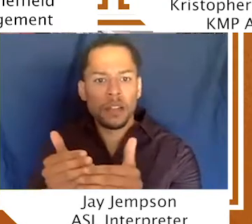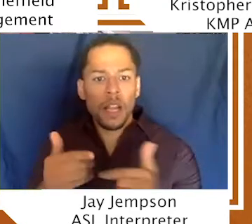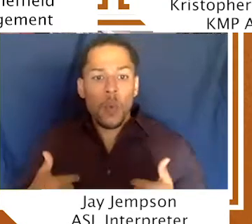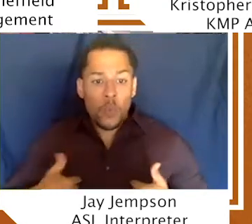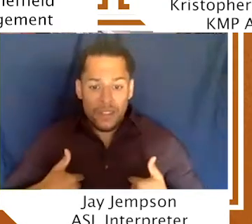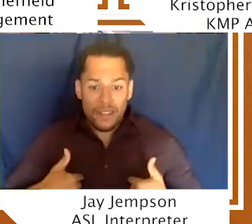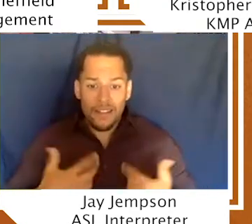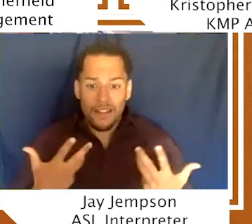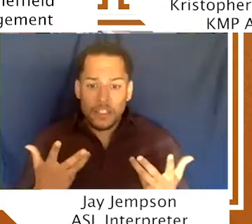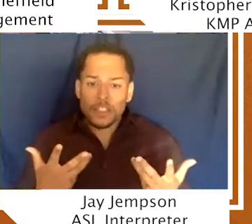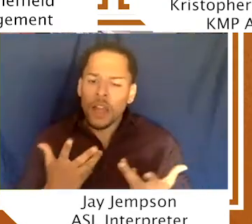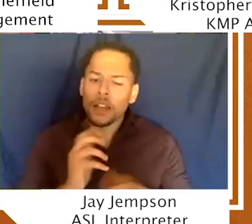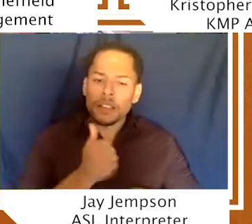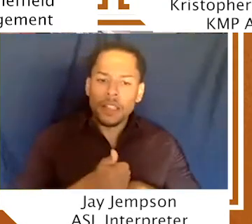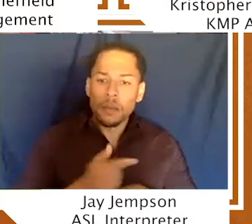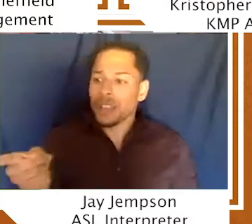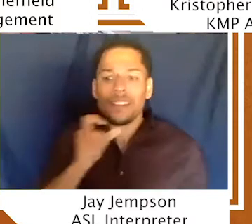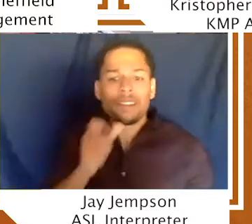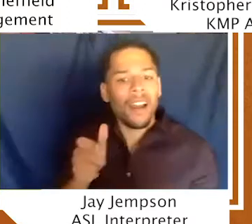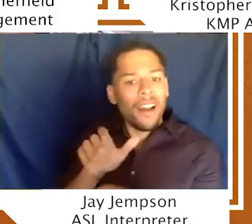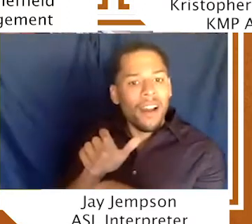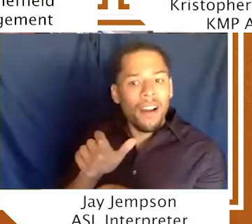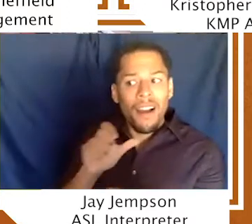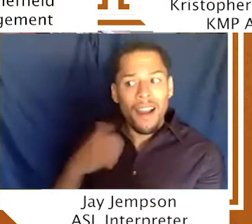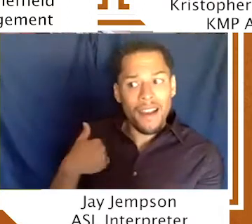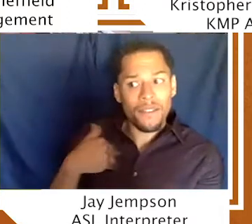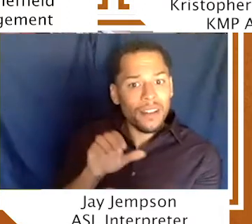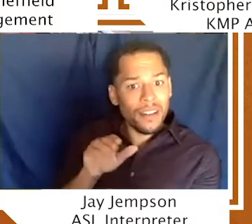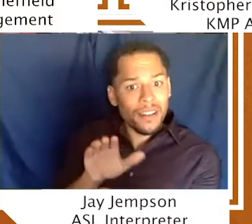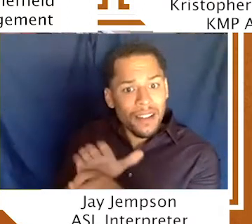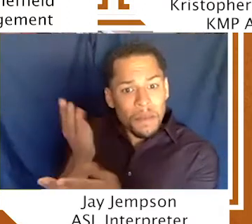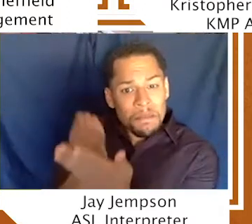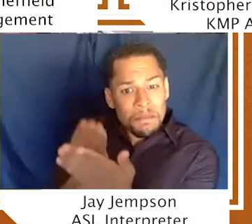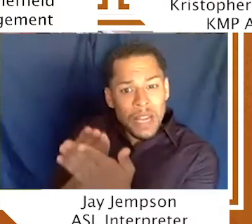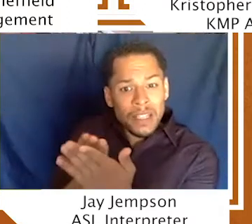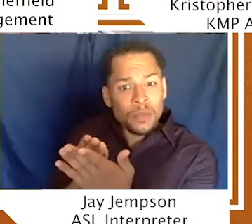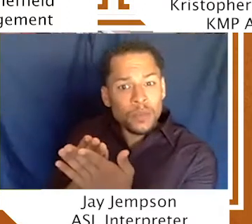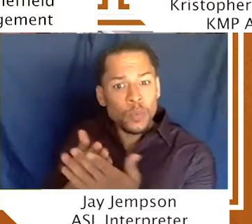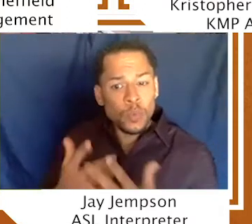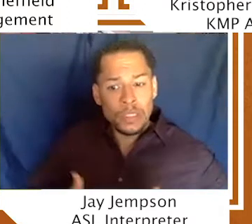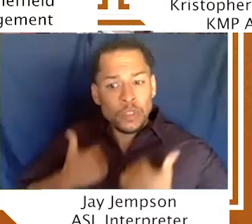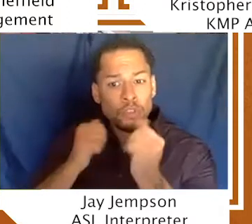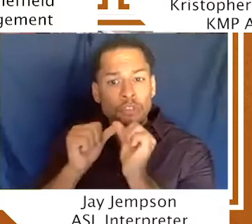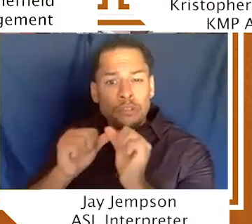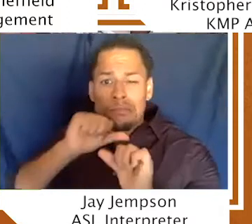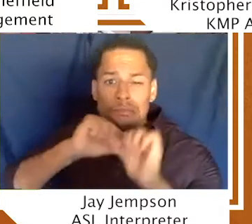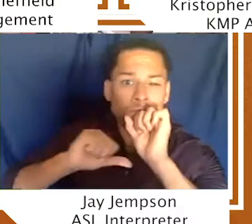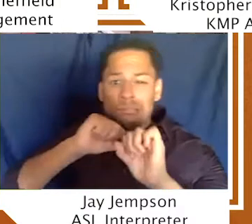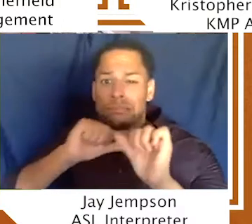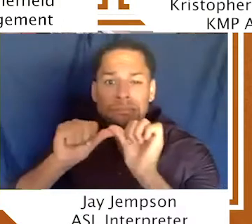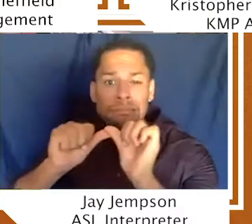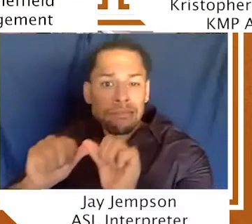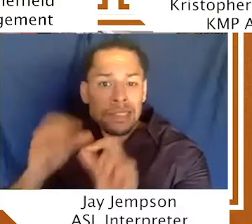enough cash flow to go for 6 months. They couldn't get through a year. If that's